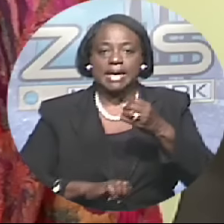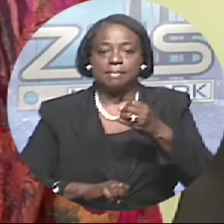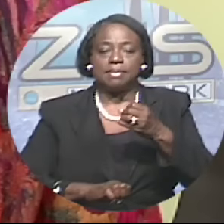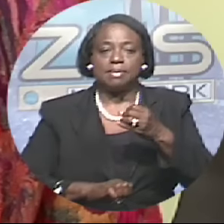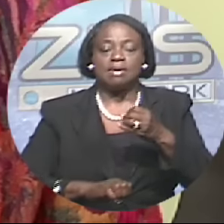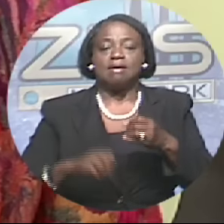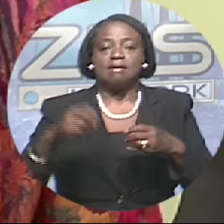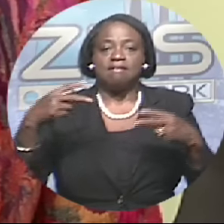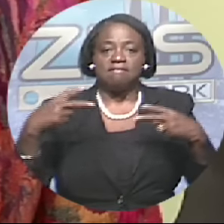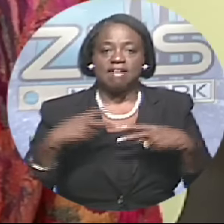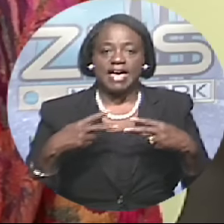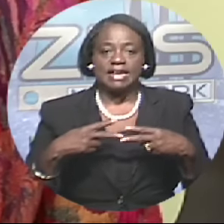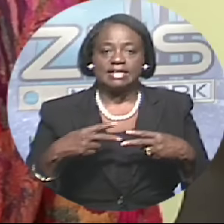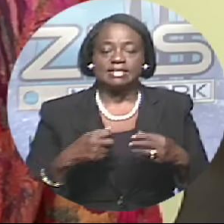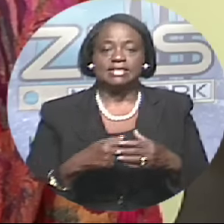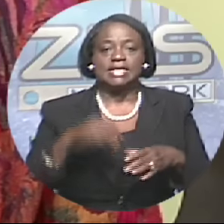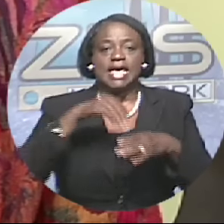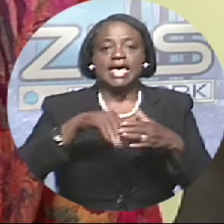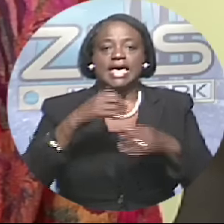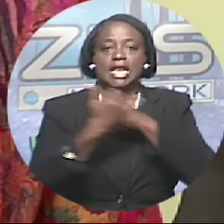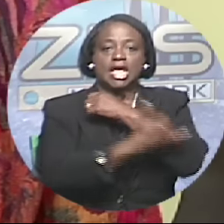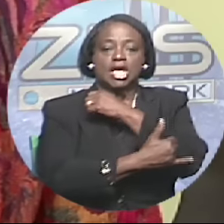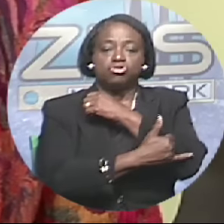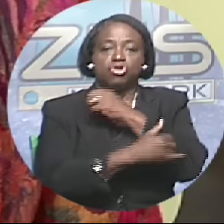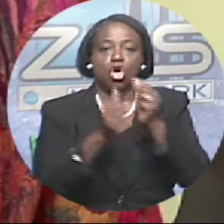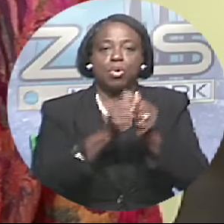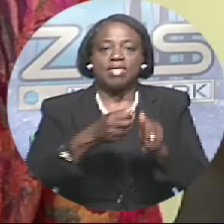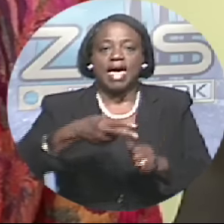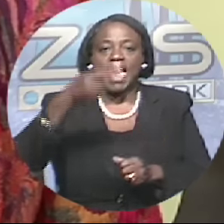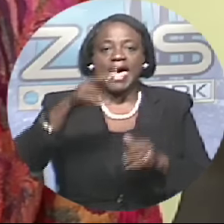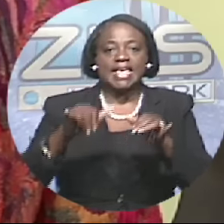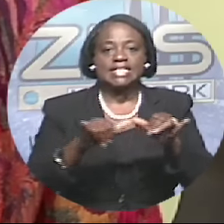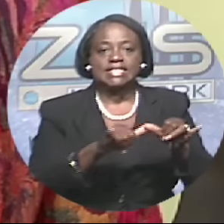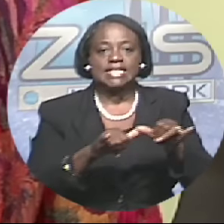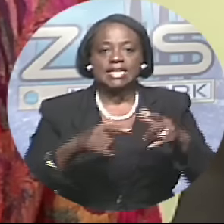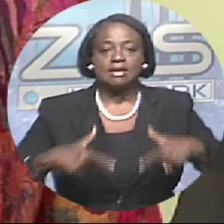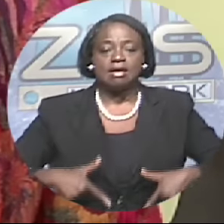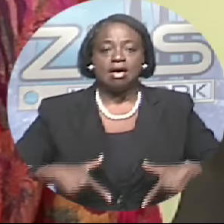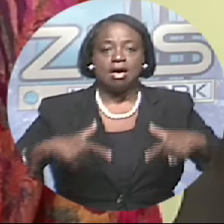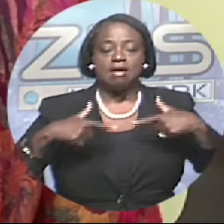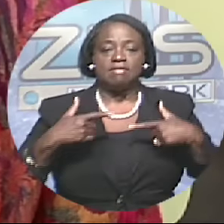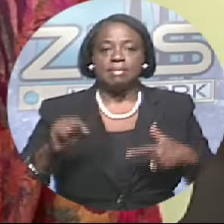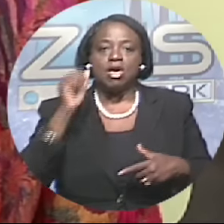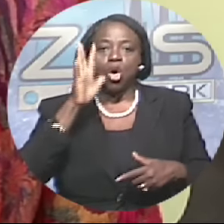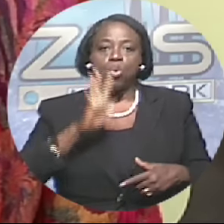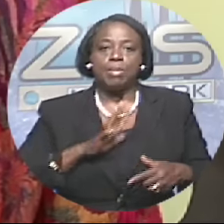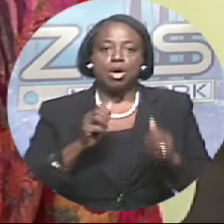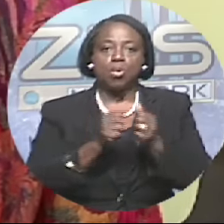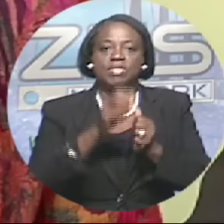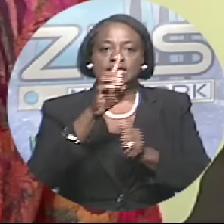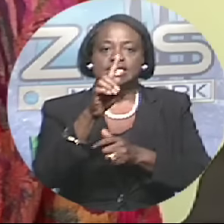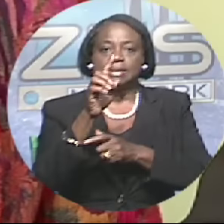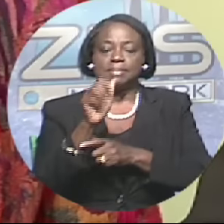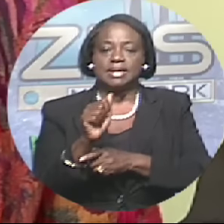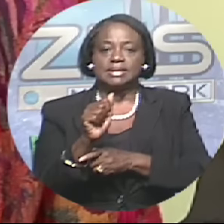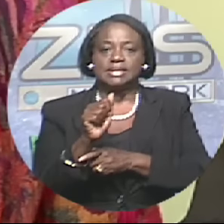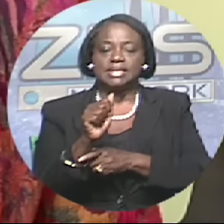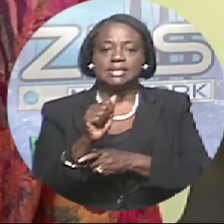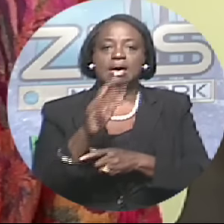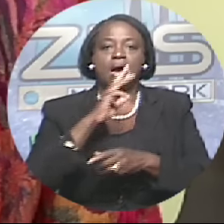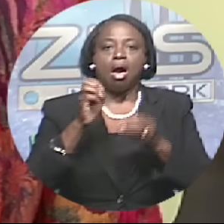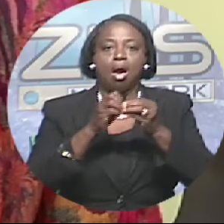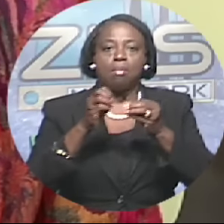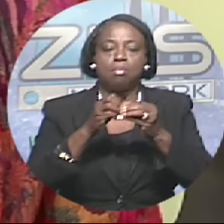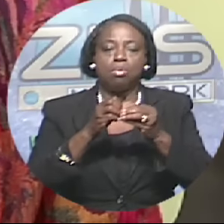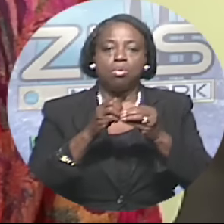violence. Even in countries with a relatively high standard of living, women with disabilities are